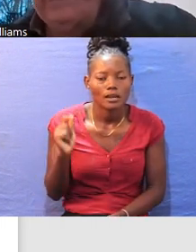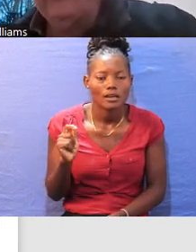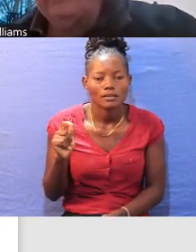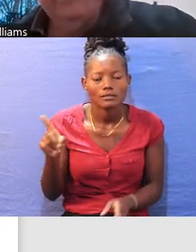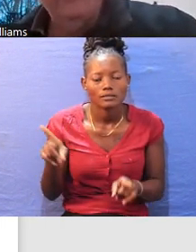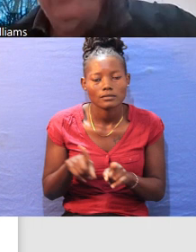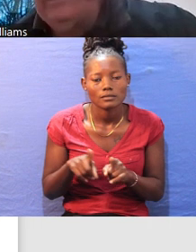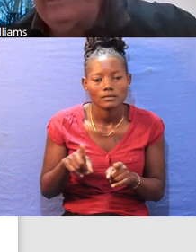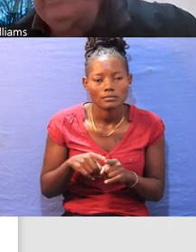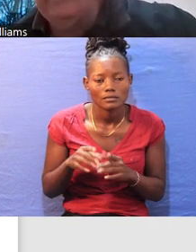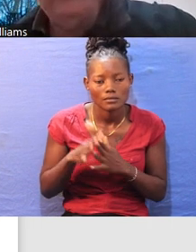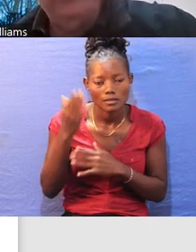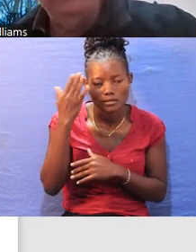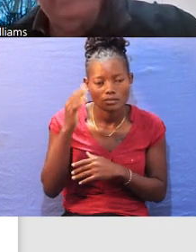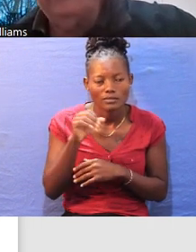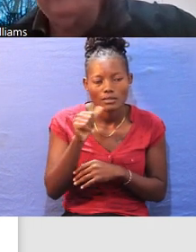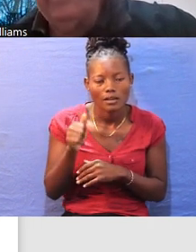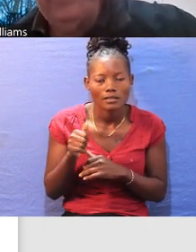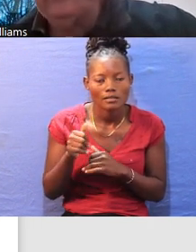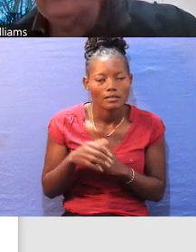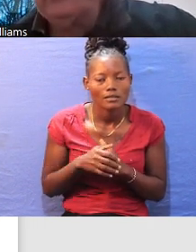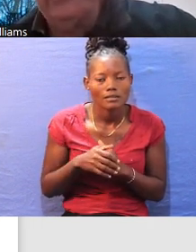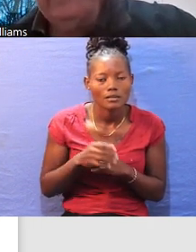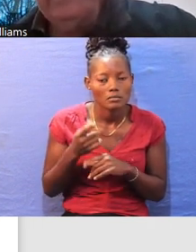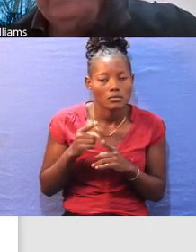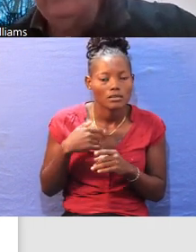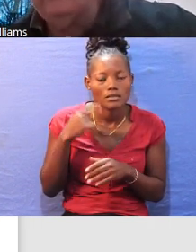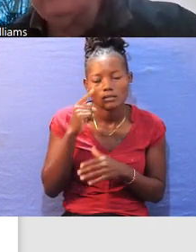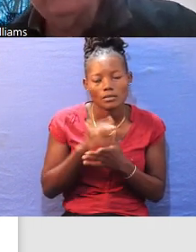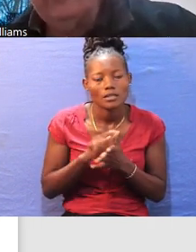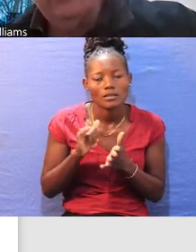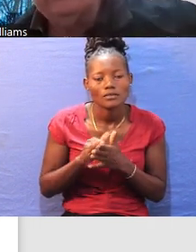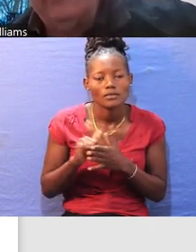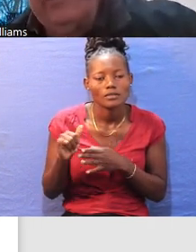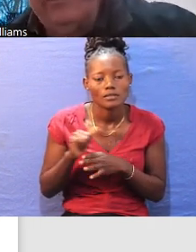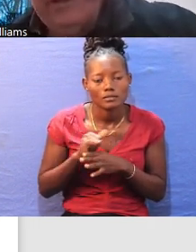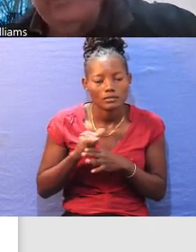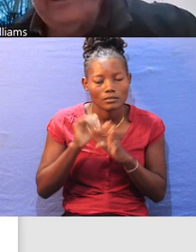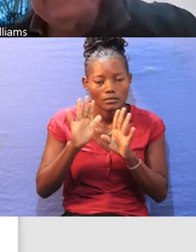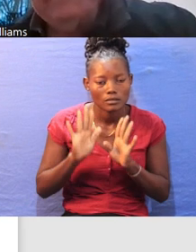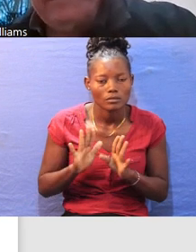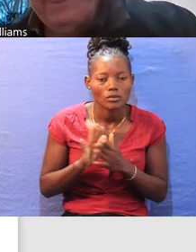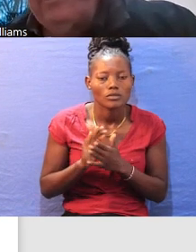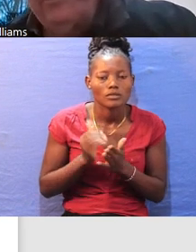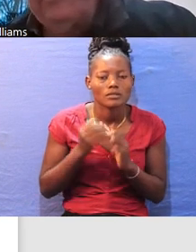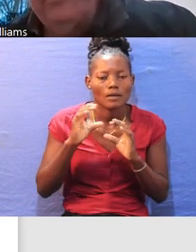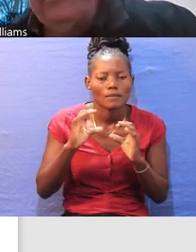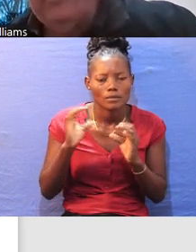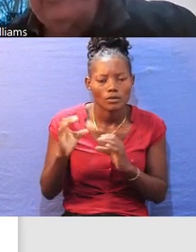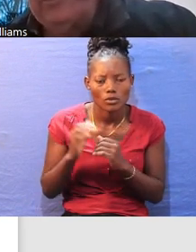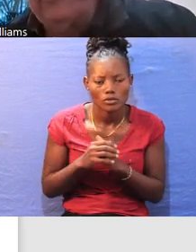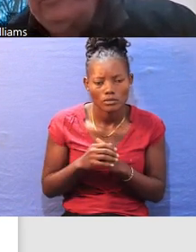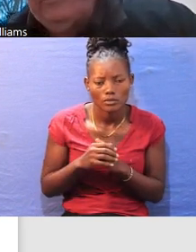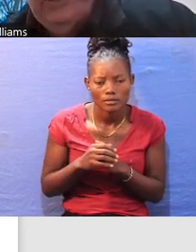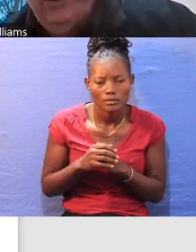other capacity other than that, but I do believe that speed training is crucial. Some coaches are of the opinion that, you know, if you